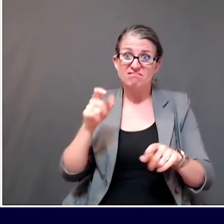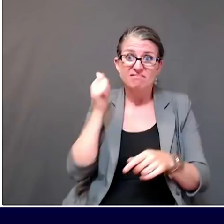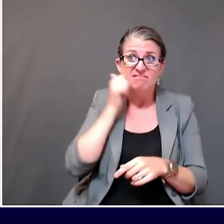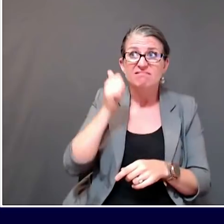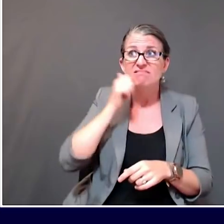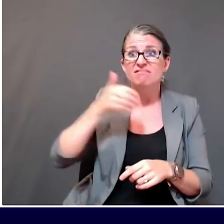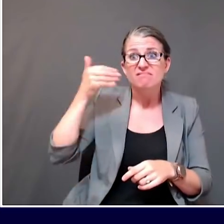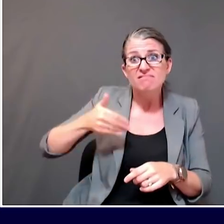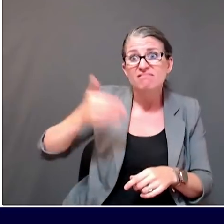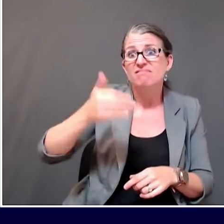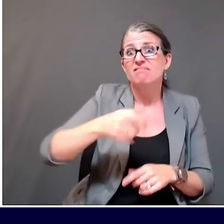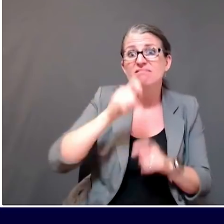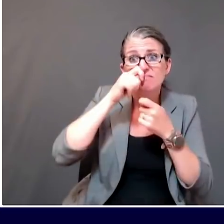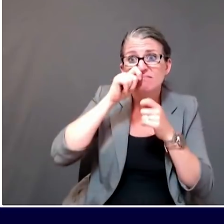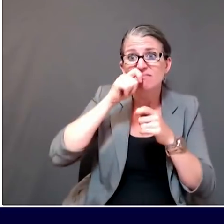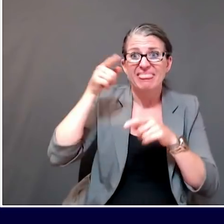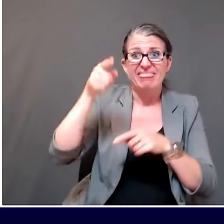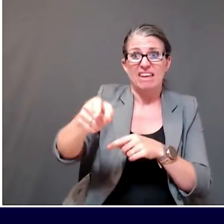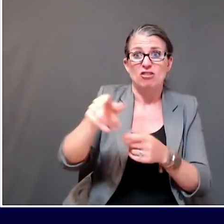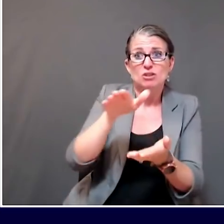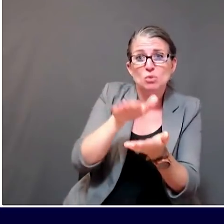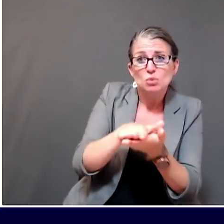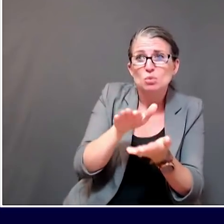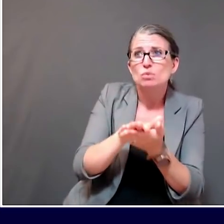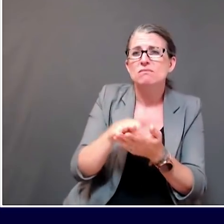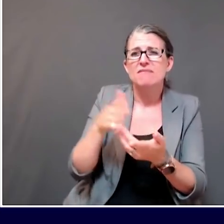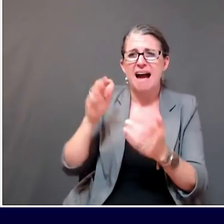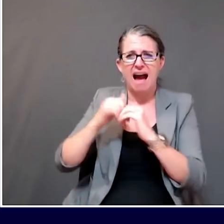former, Megan, just not too long ago, about